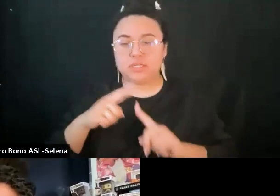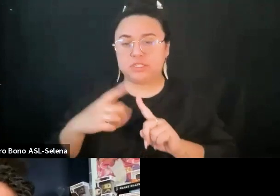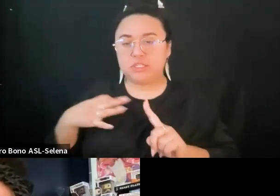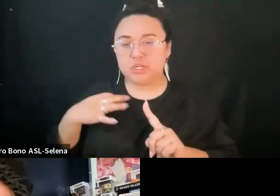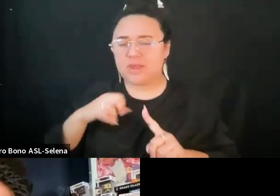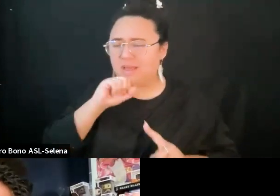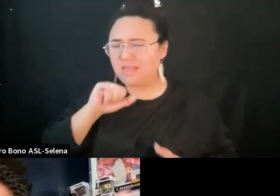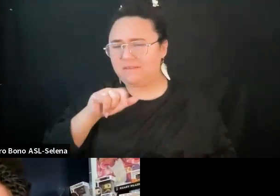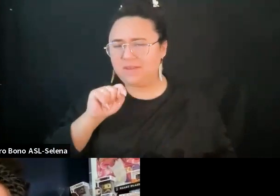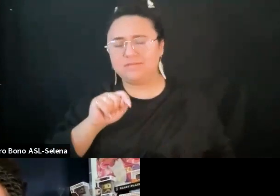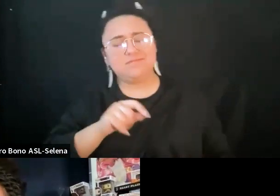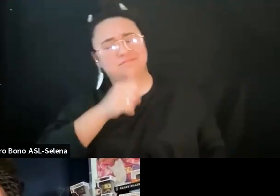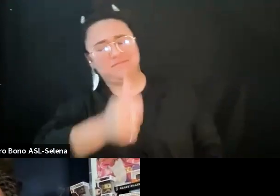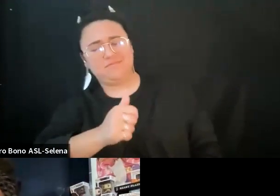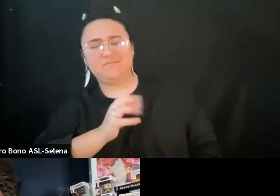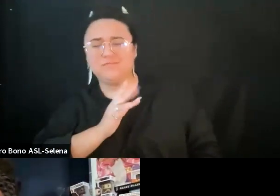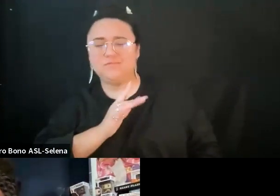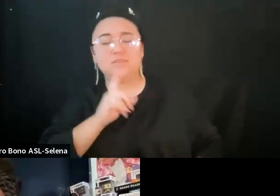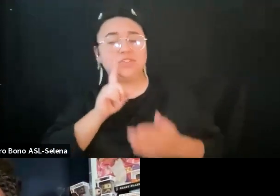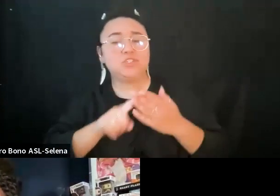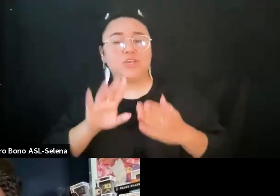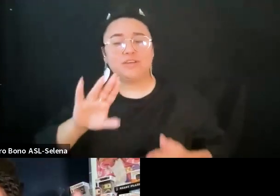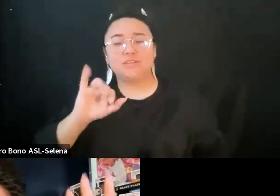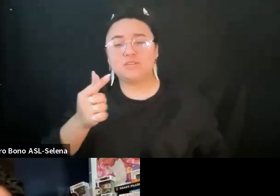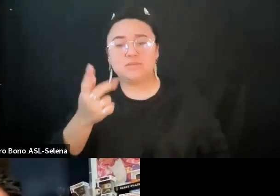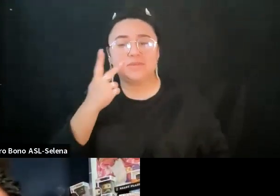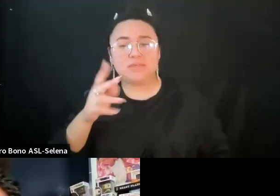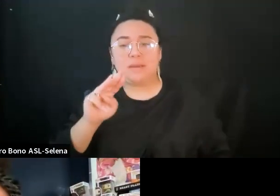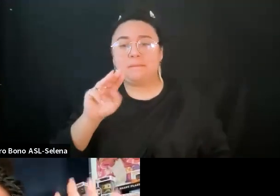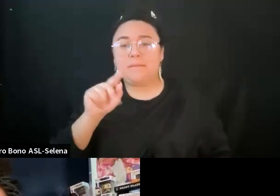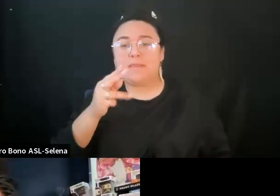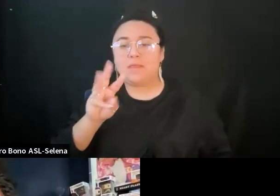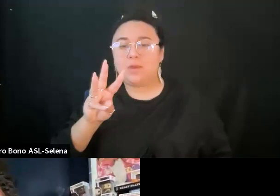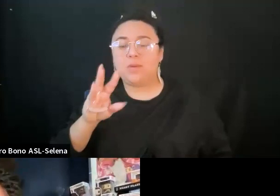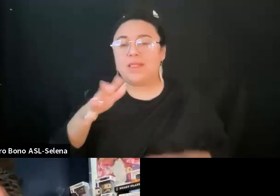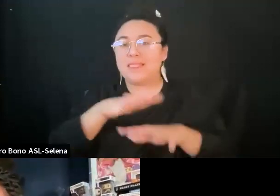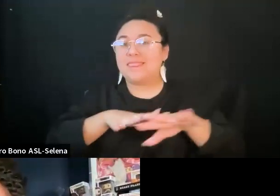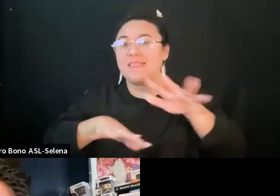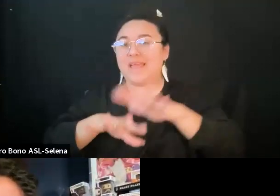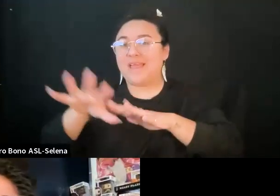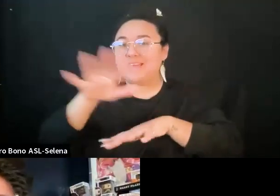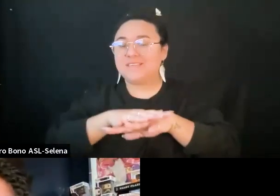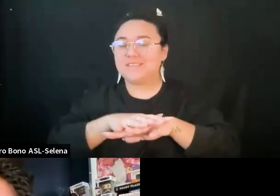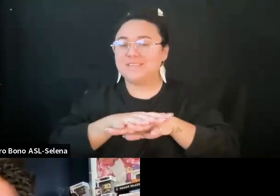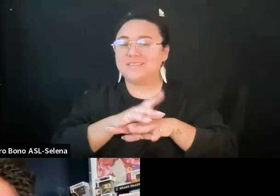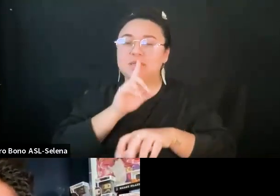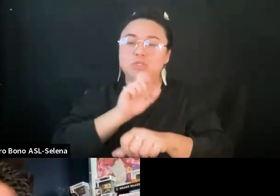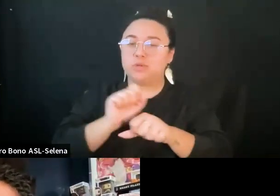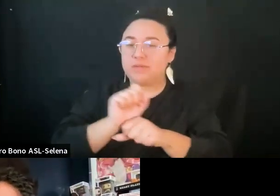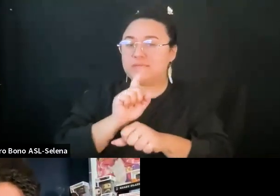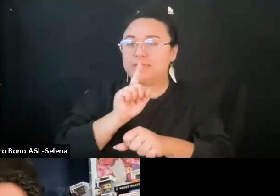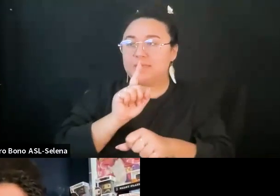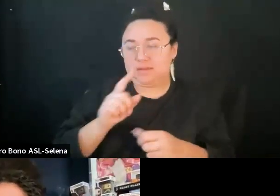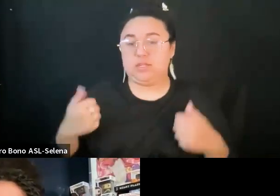Matt's Instagram so that you can see some of Matthew's layers. Literally, figuratively, all the layers of